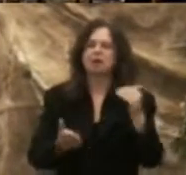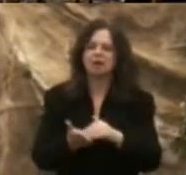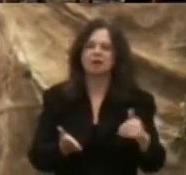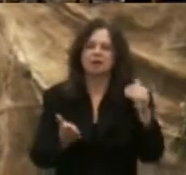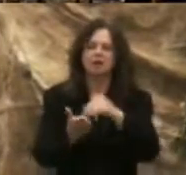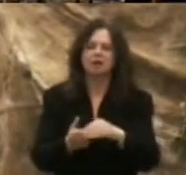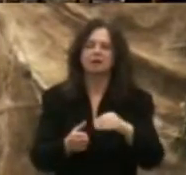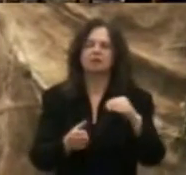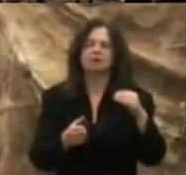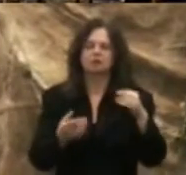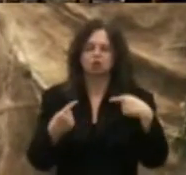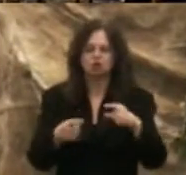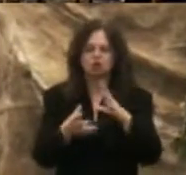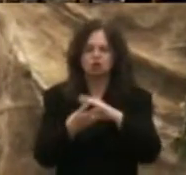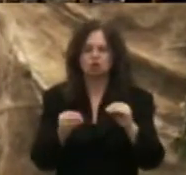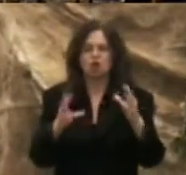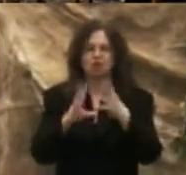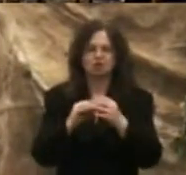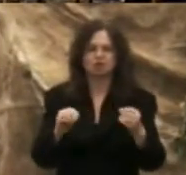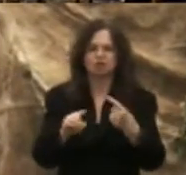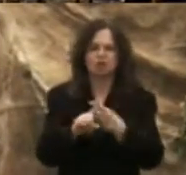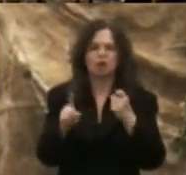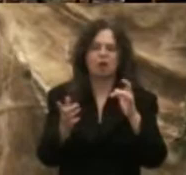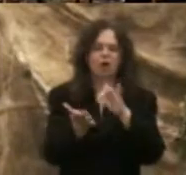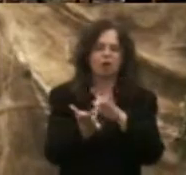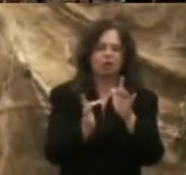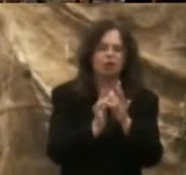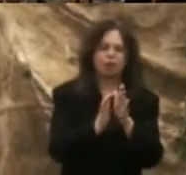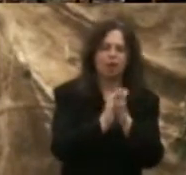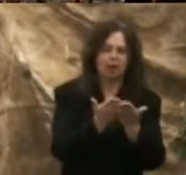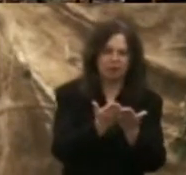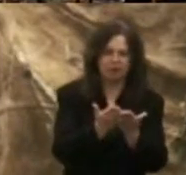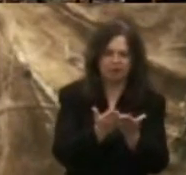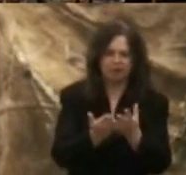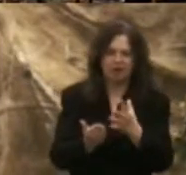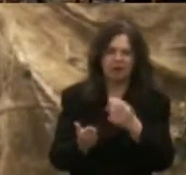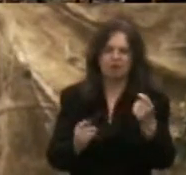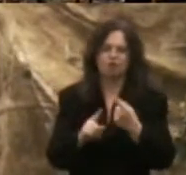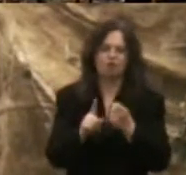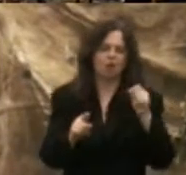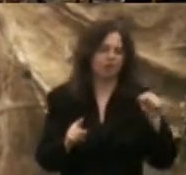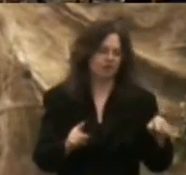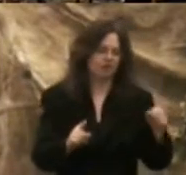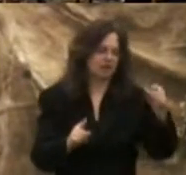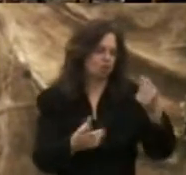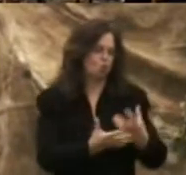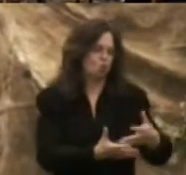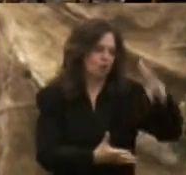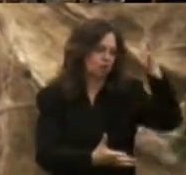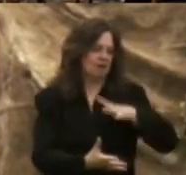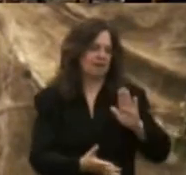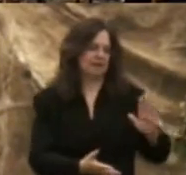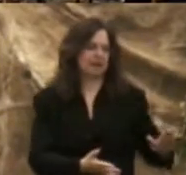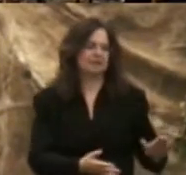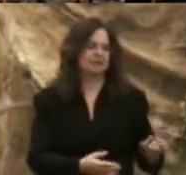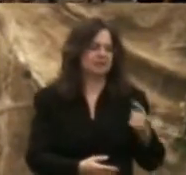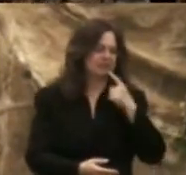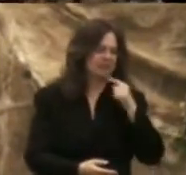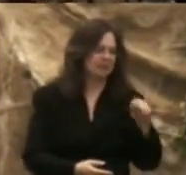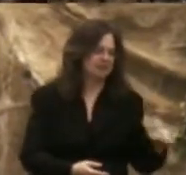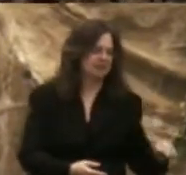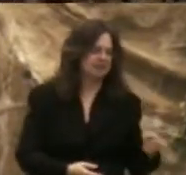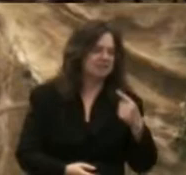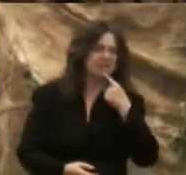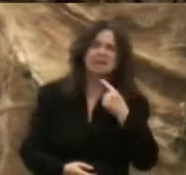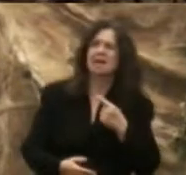song comes directly from the Bible and from the rich man's lips. Dip your